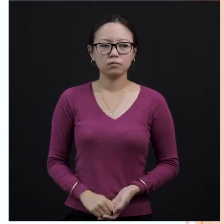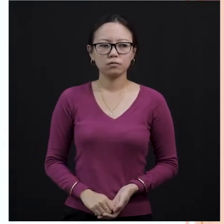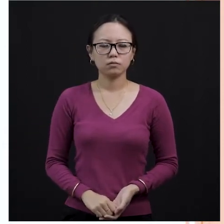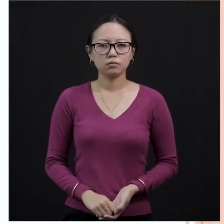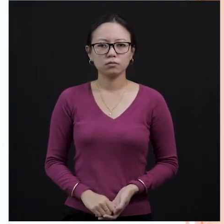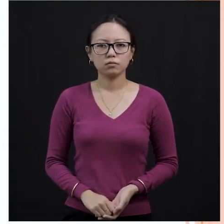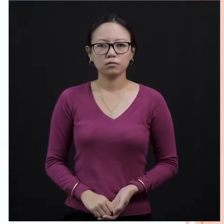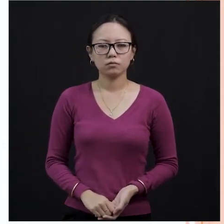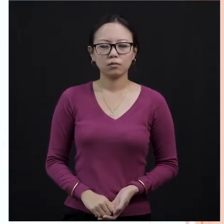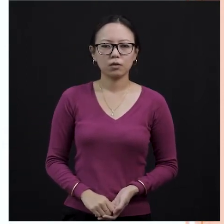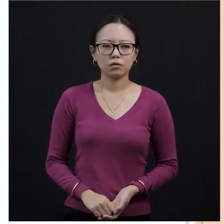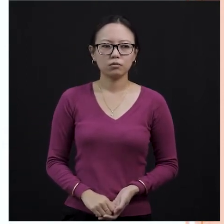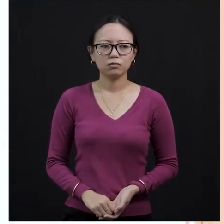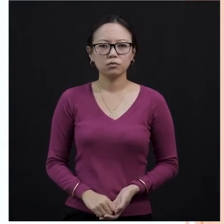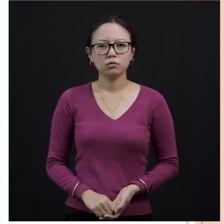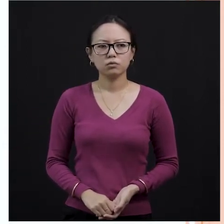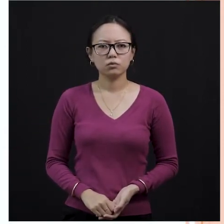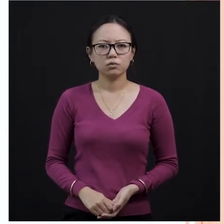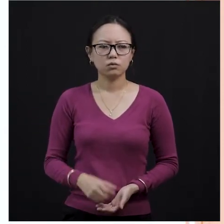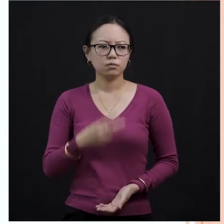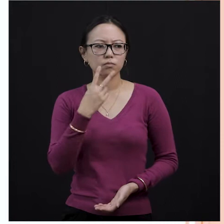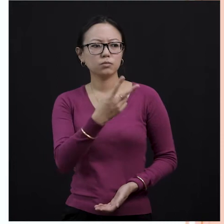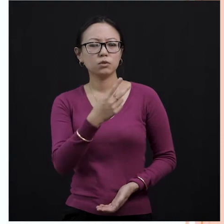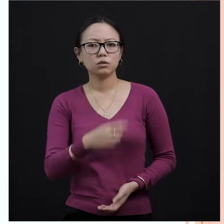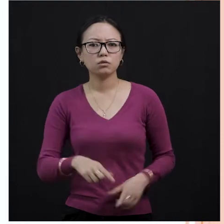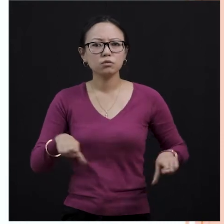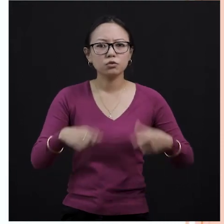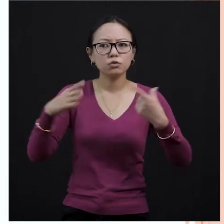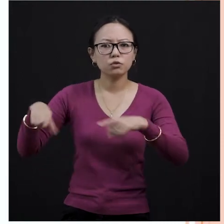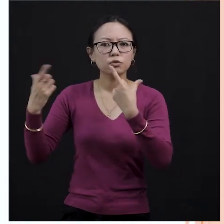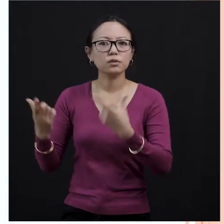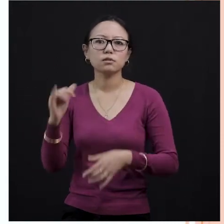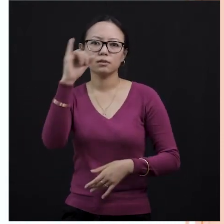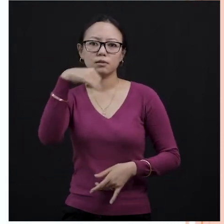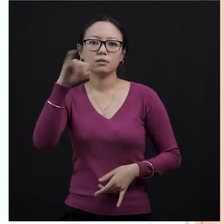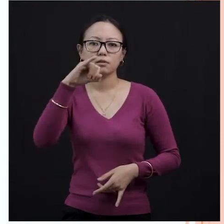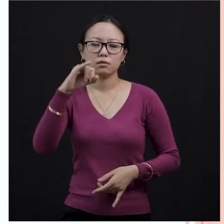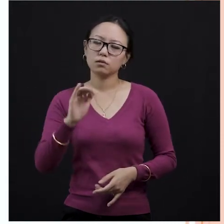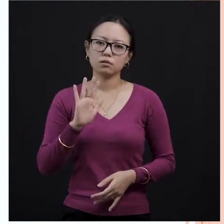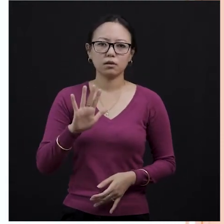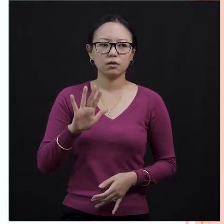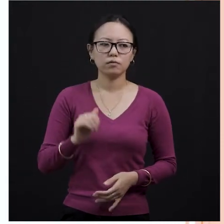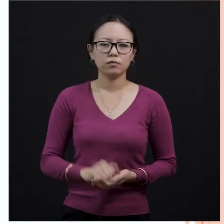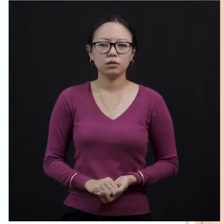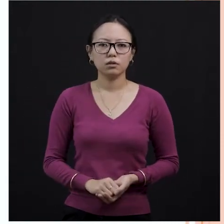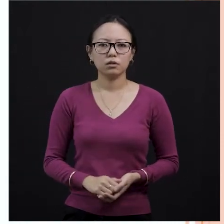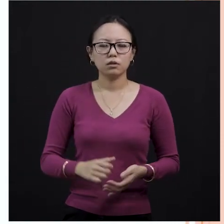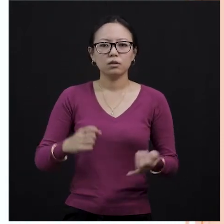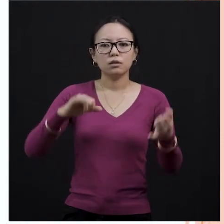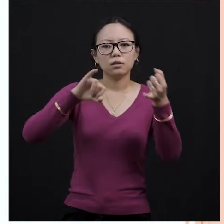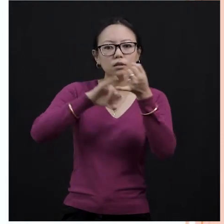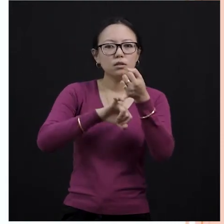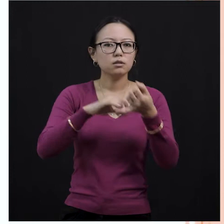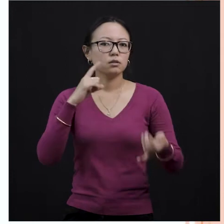6. So here total we have 6 trees. So 6